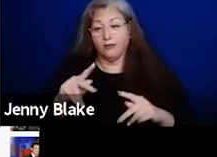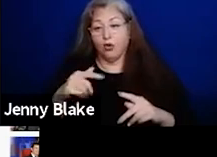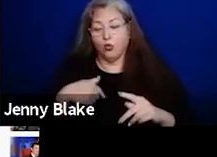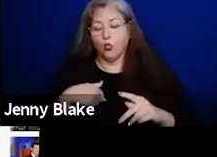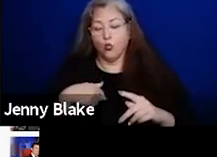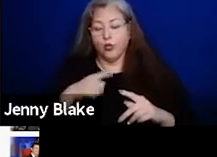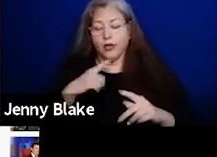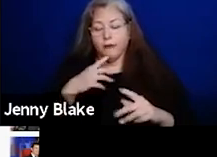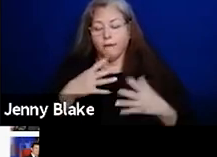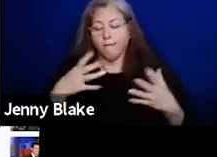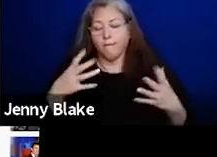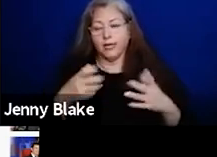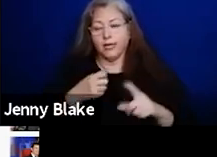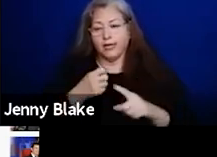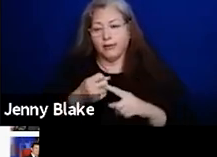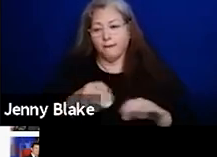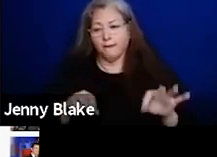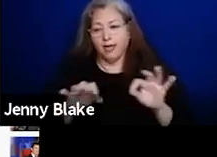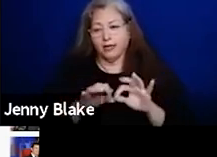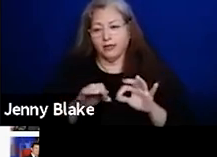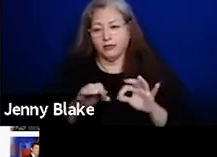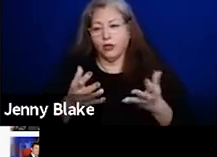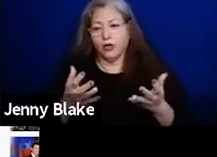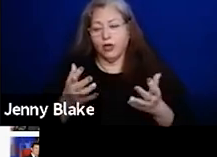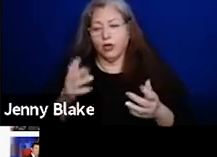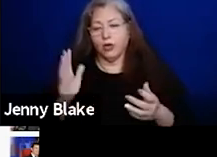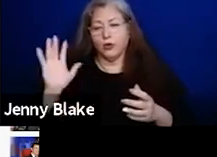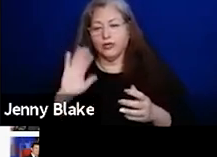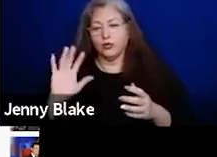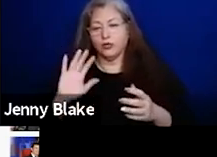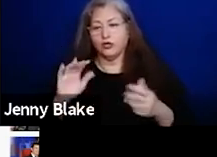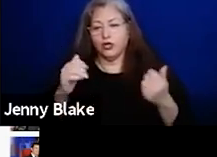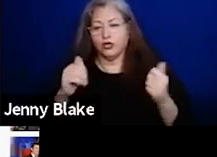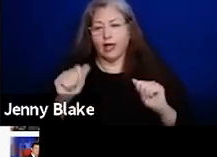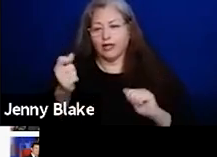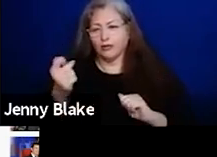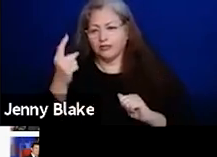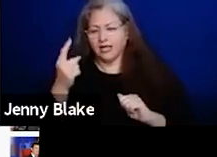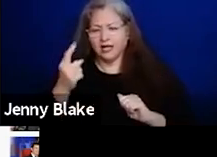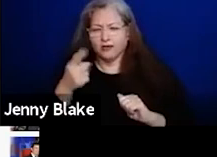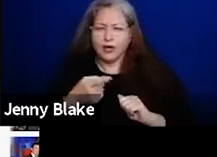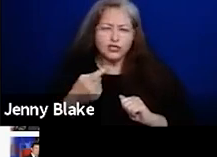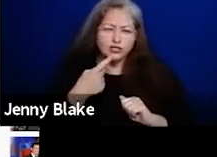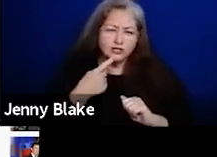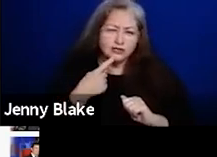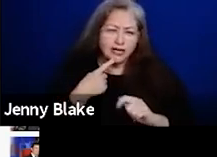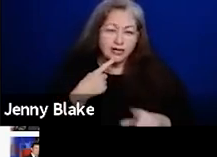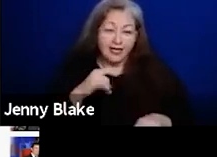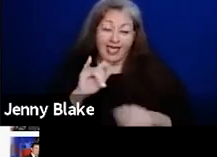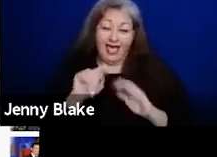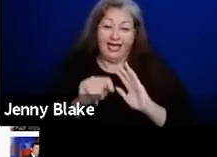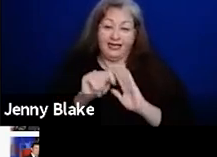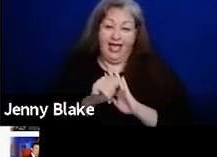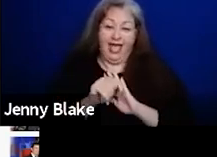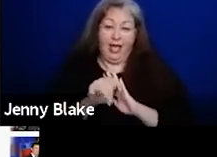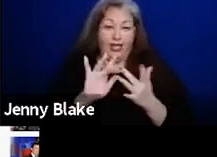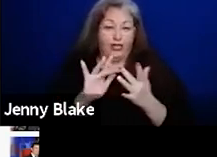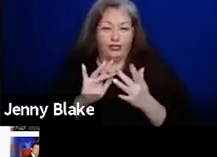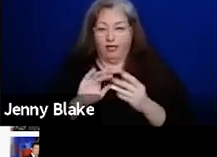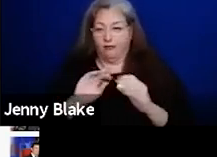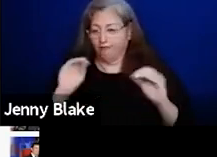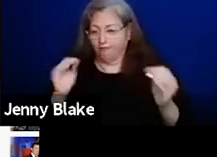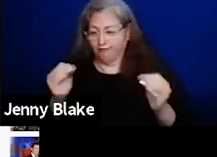lesbians. And so we used to try to understand what she said, because at that time there was no internet and we didn't